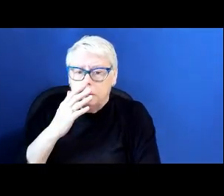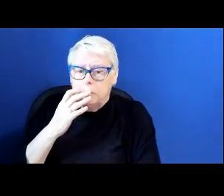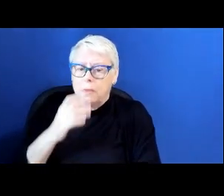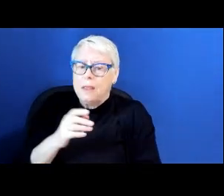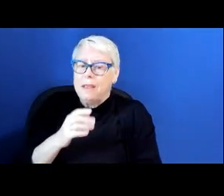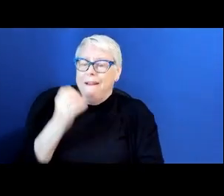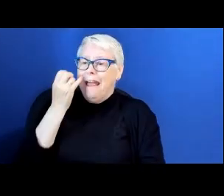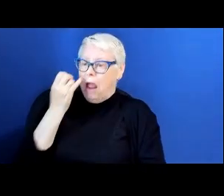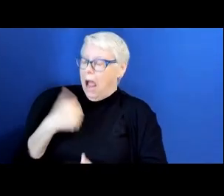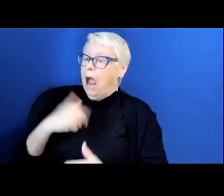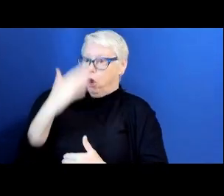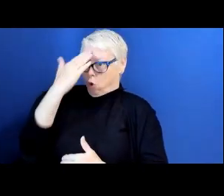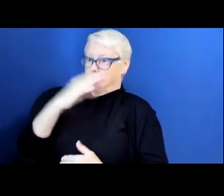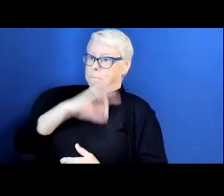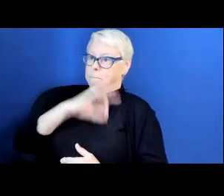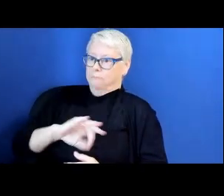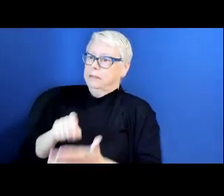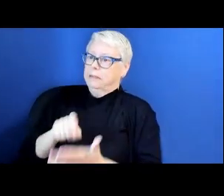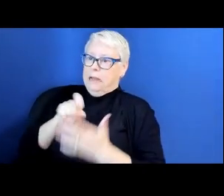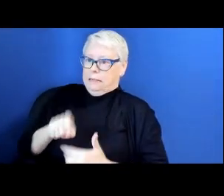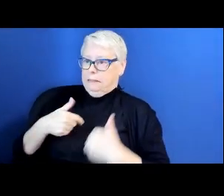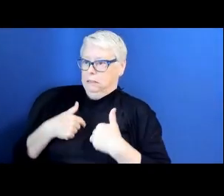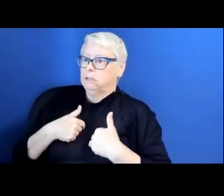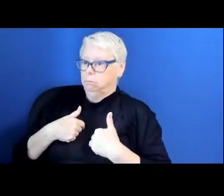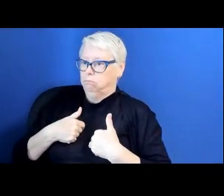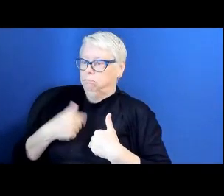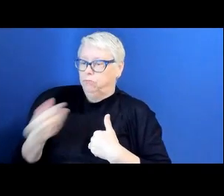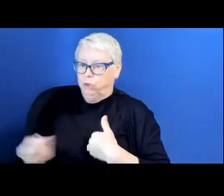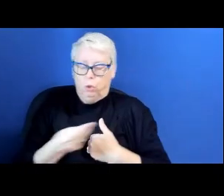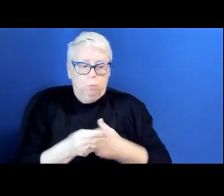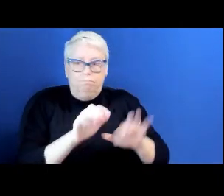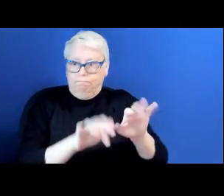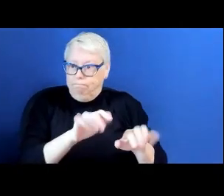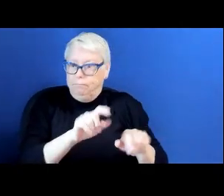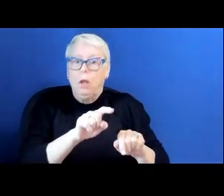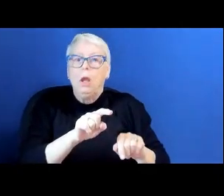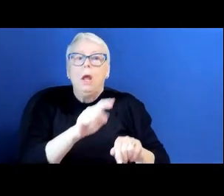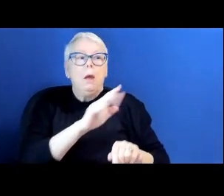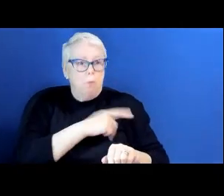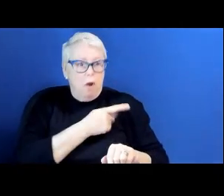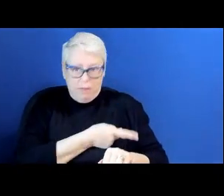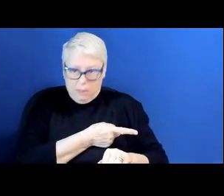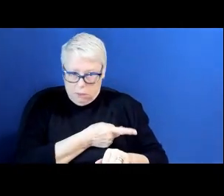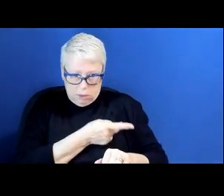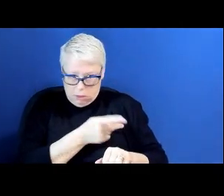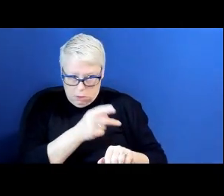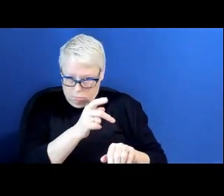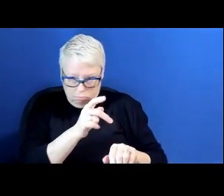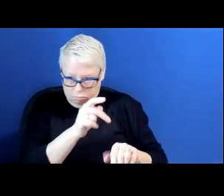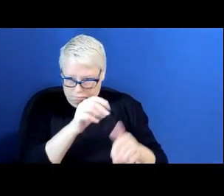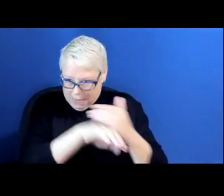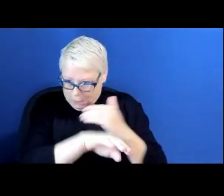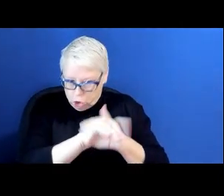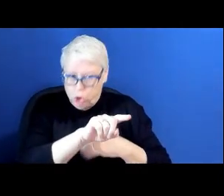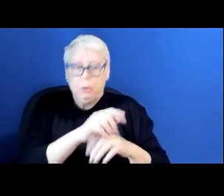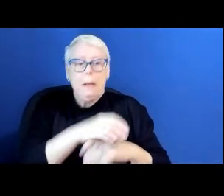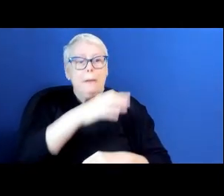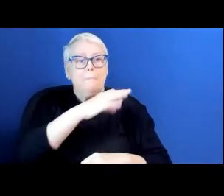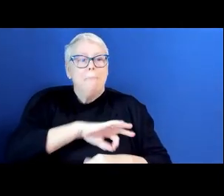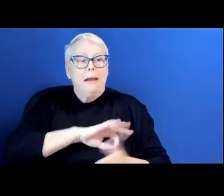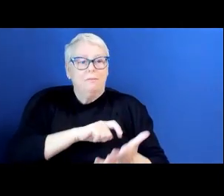and you can simply select province where you're looking at and enter the benefits that you would like